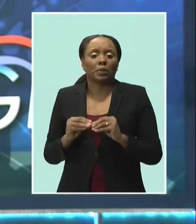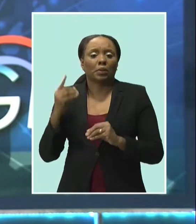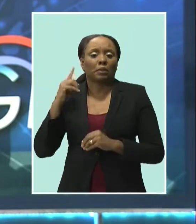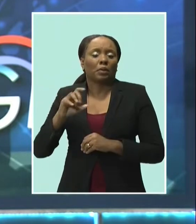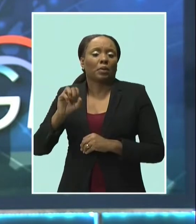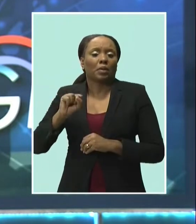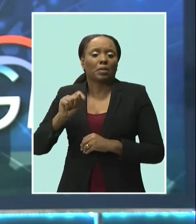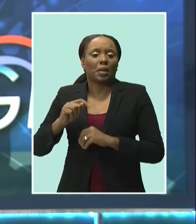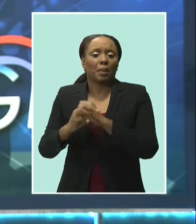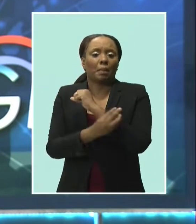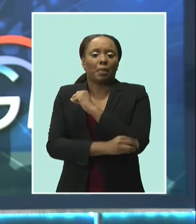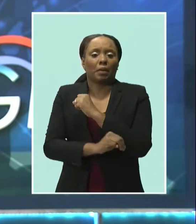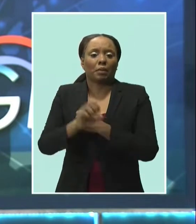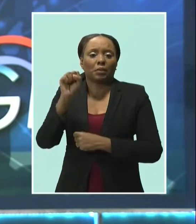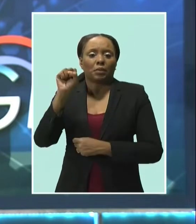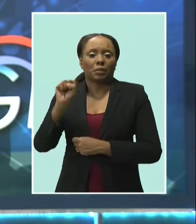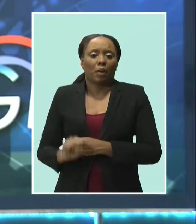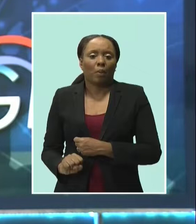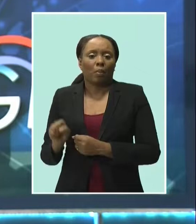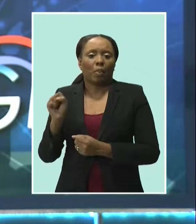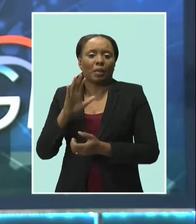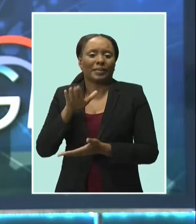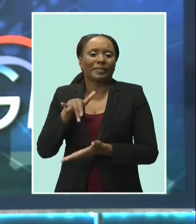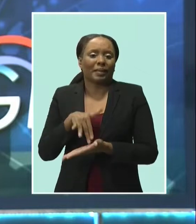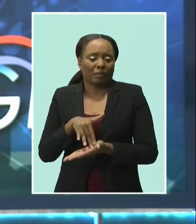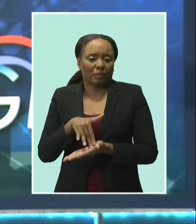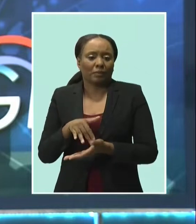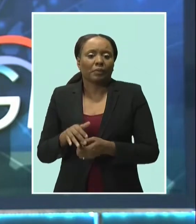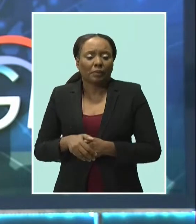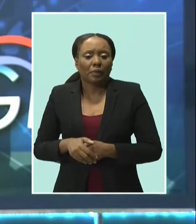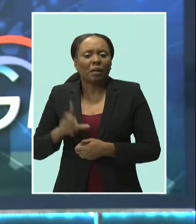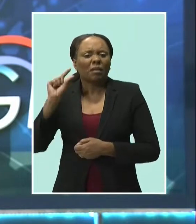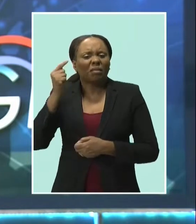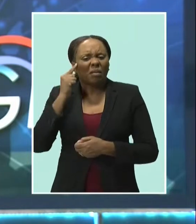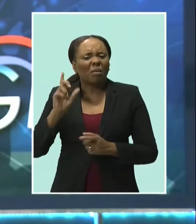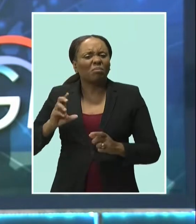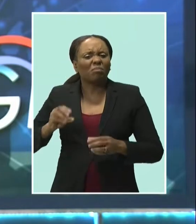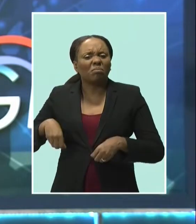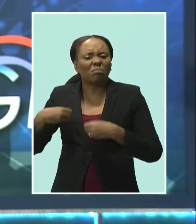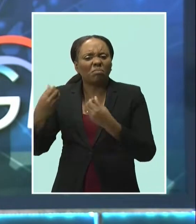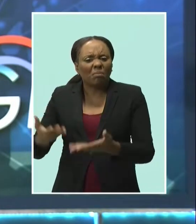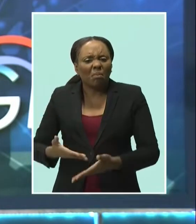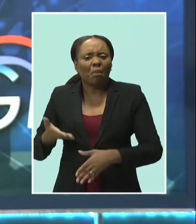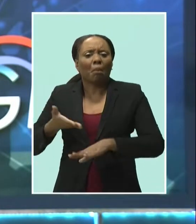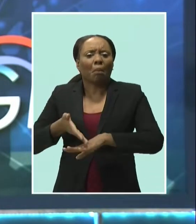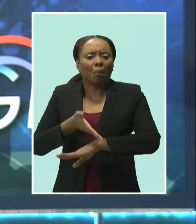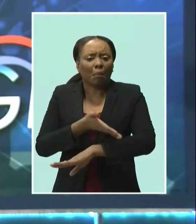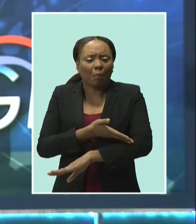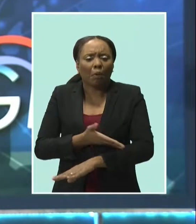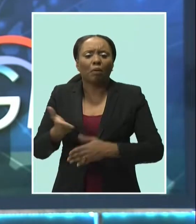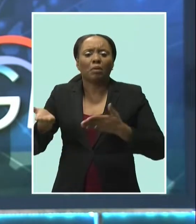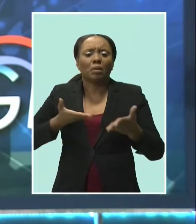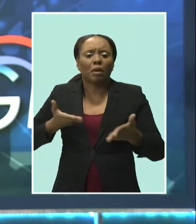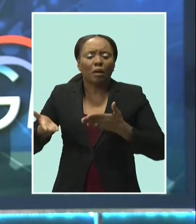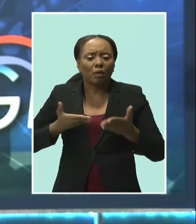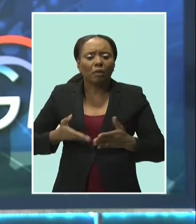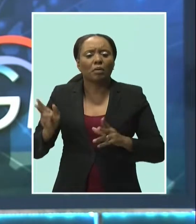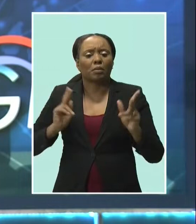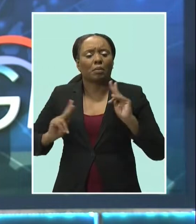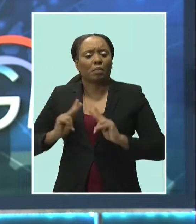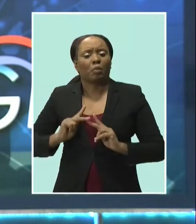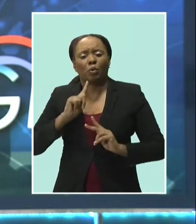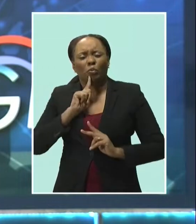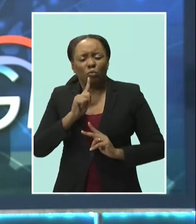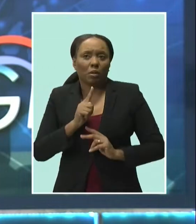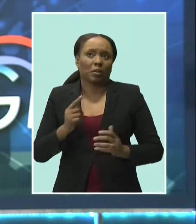St. Michael's South Central constituency, which she represents. She says government continues to provide and improve on the services delivered to those most